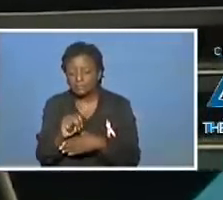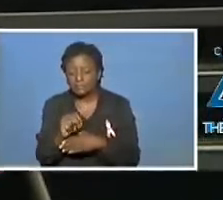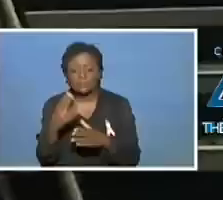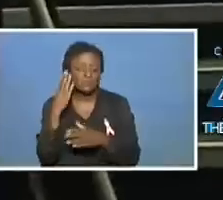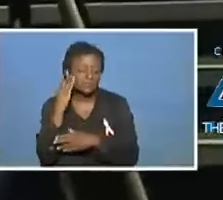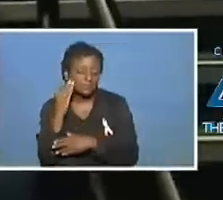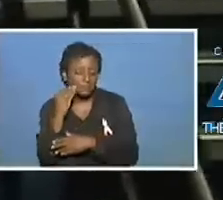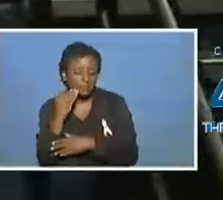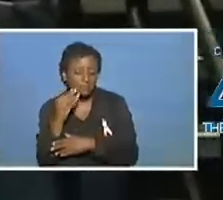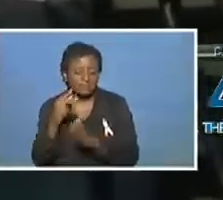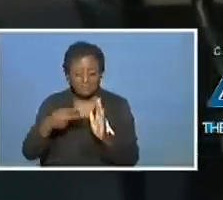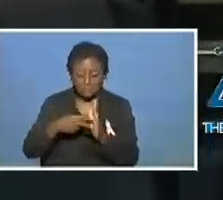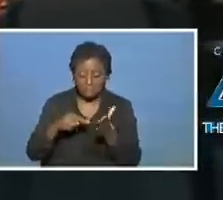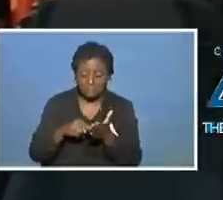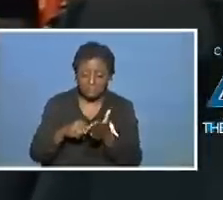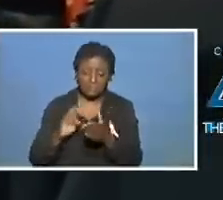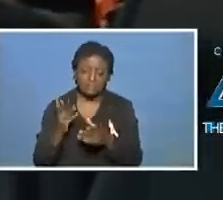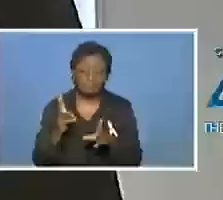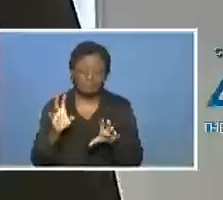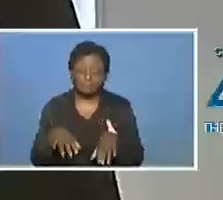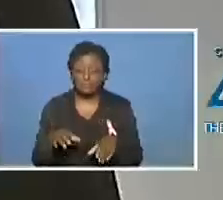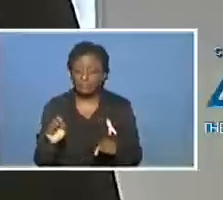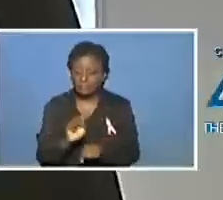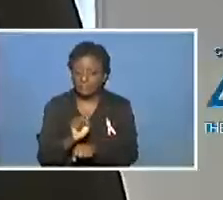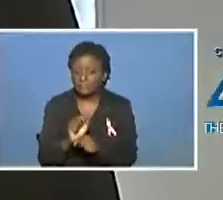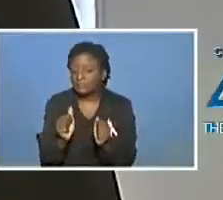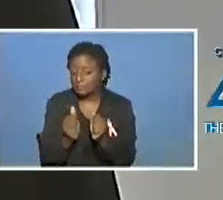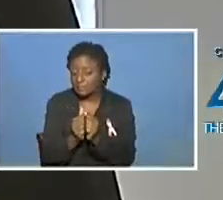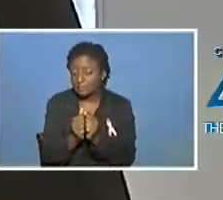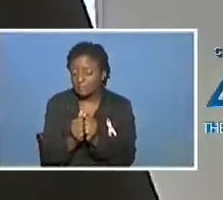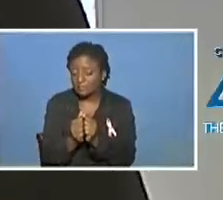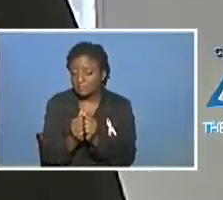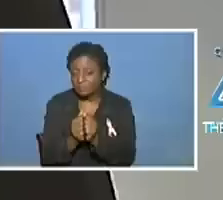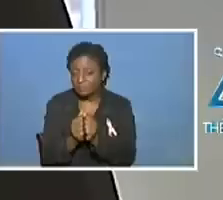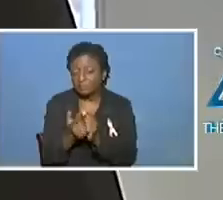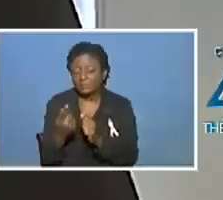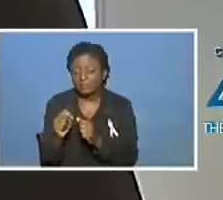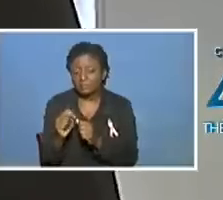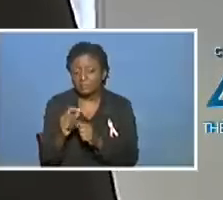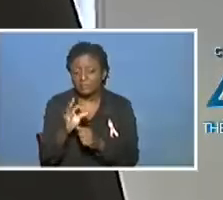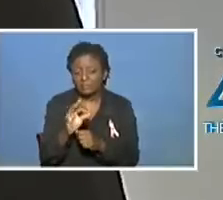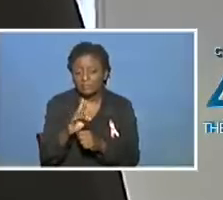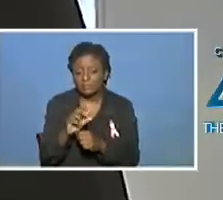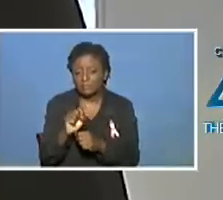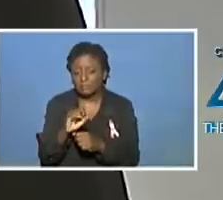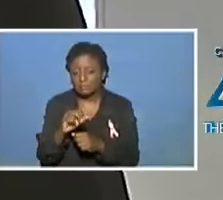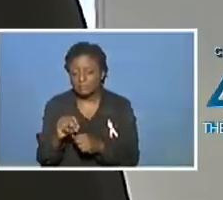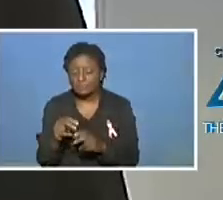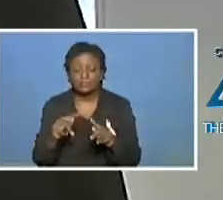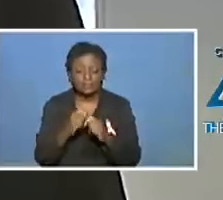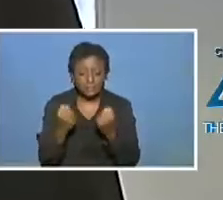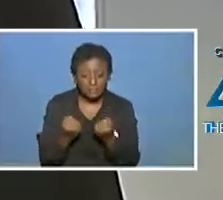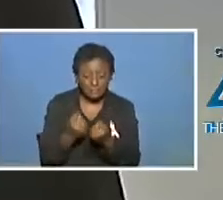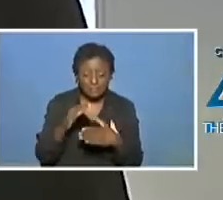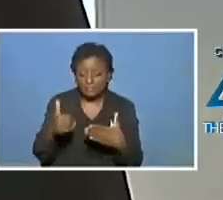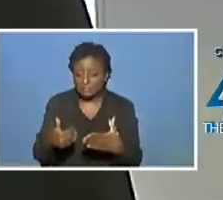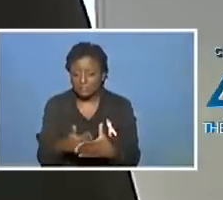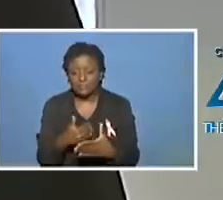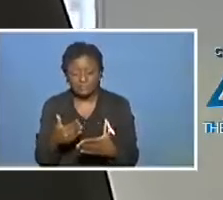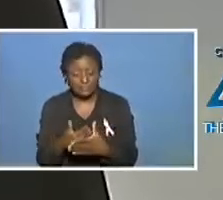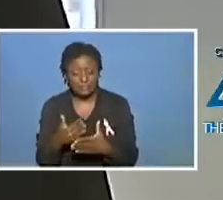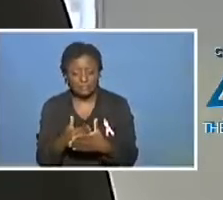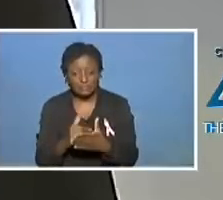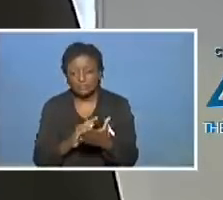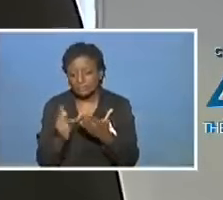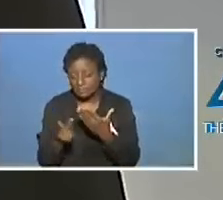collaborate with the Fusion Superplex team on new initiatives, exciting initiatives that may be